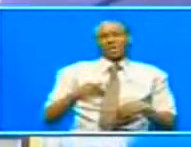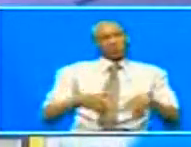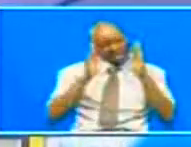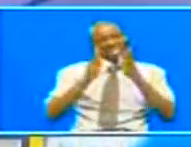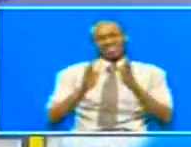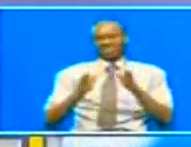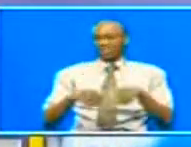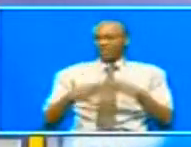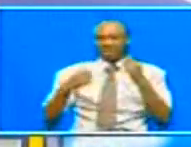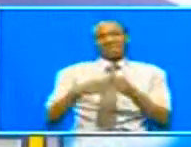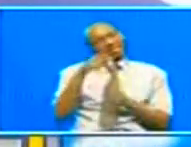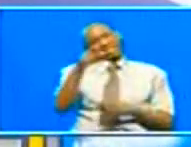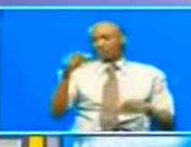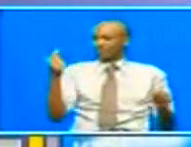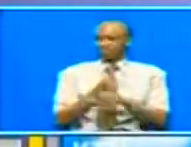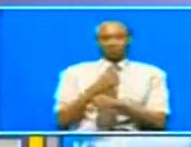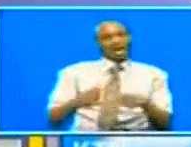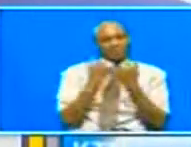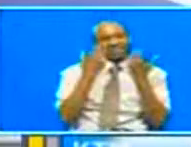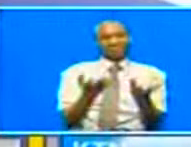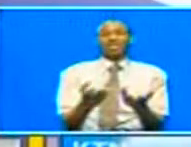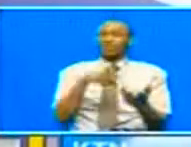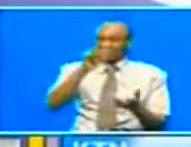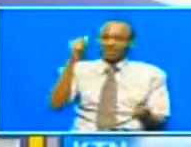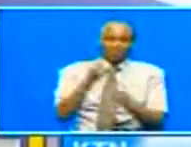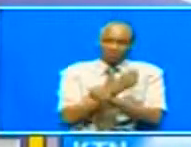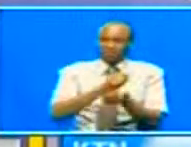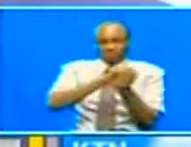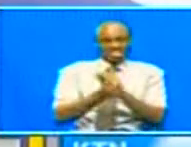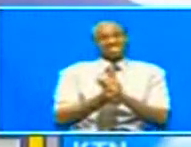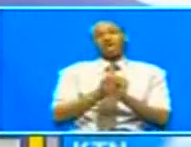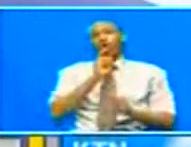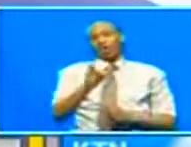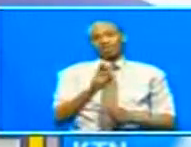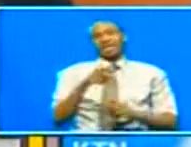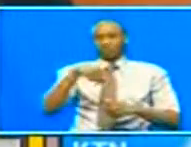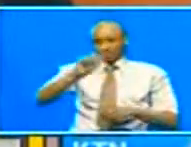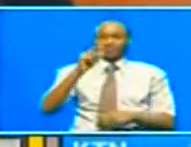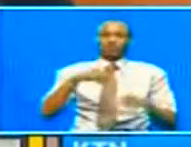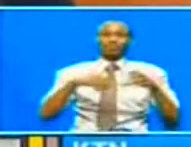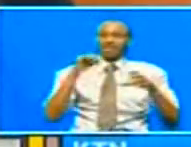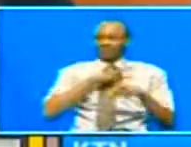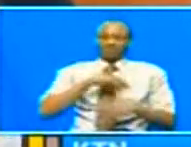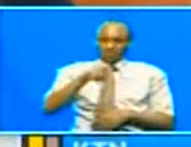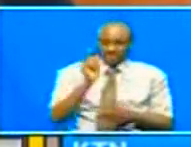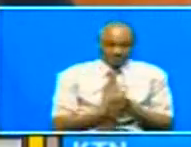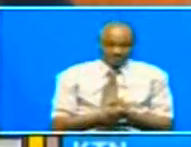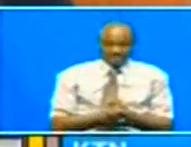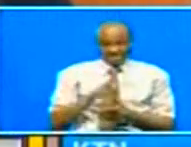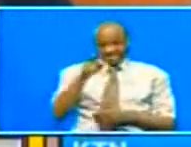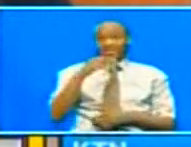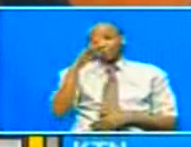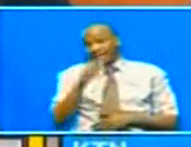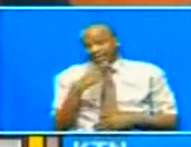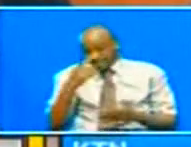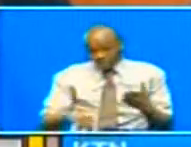and there's nothing like that which can happen. You cannot change standing orders to suit your interest. The outgoing speaker claims